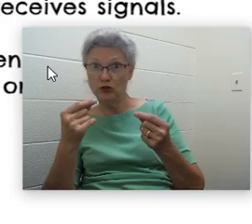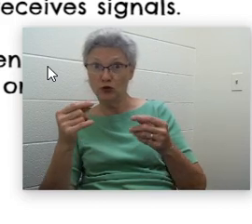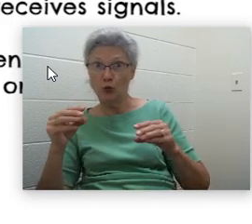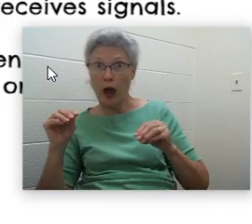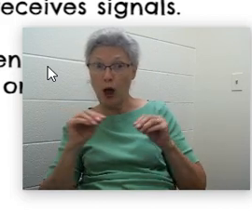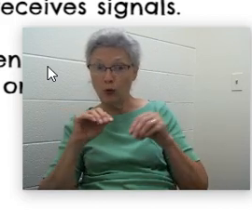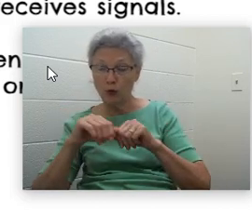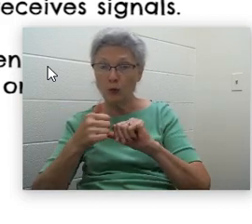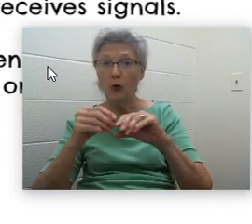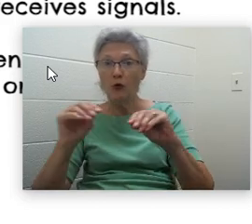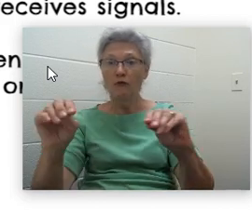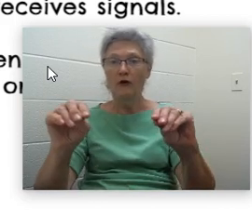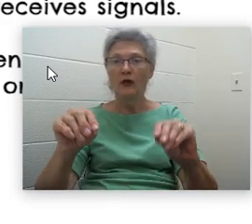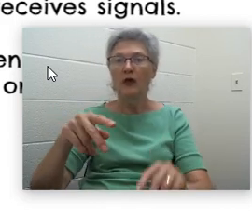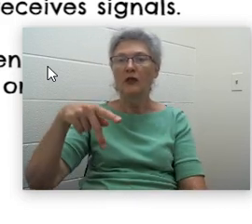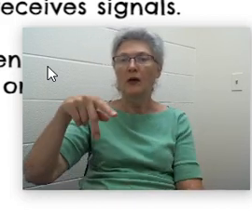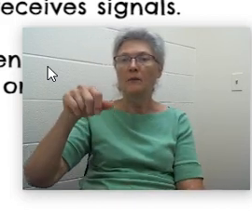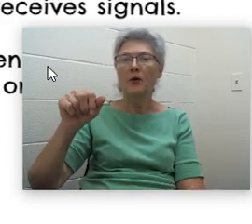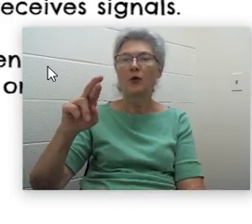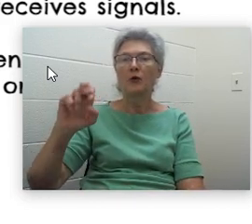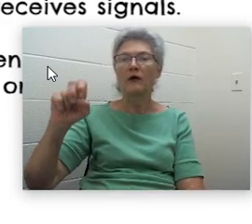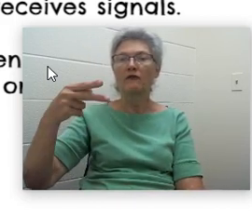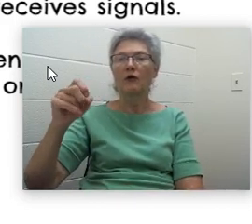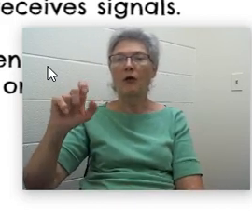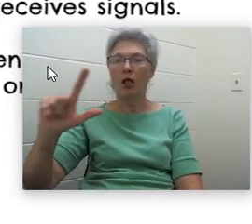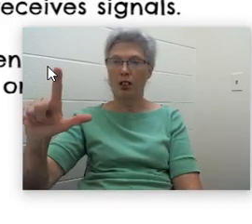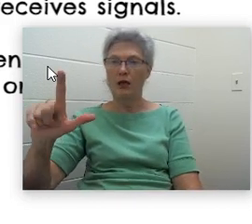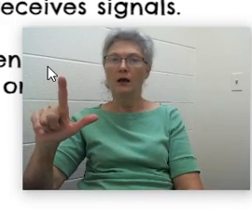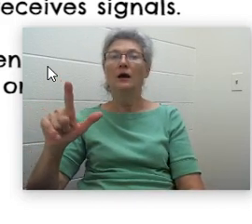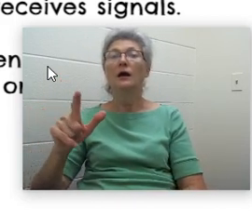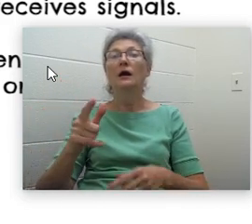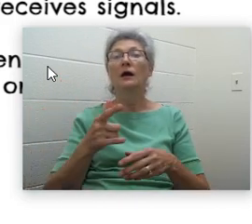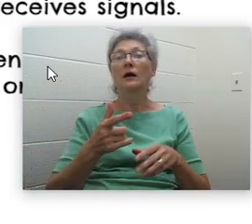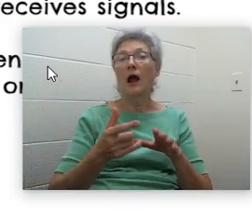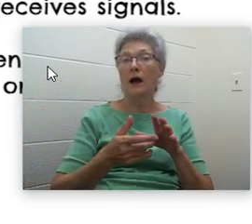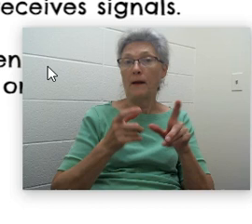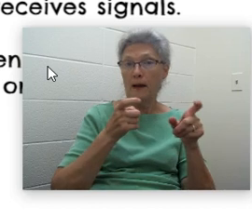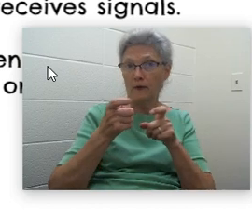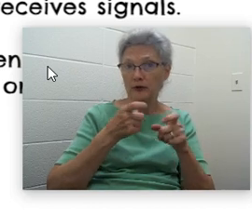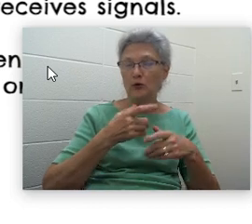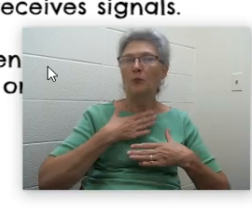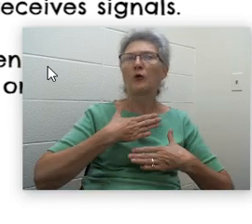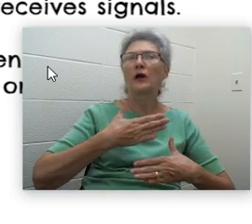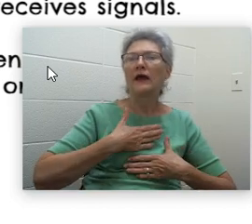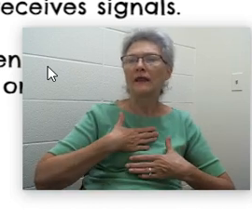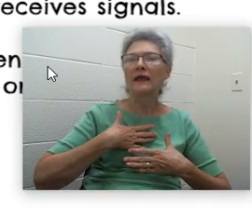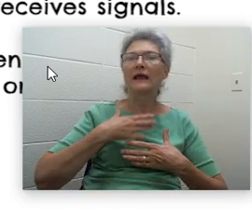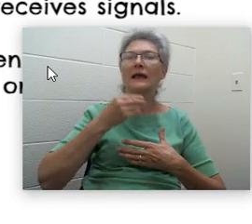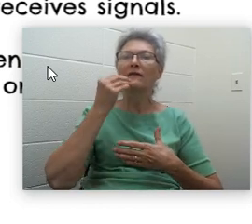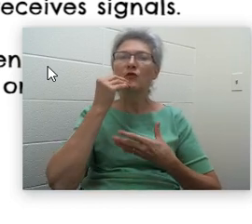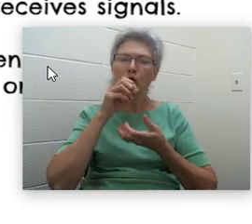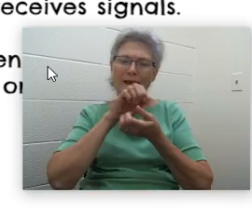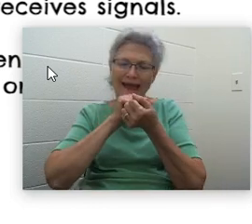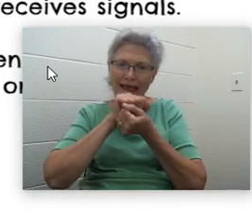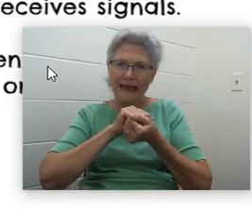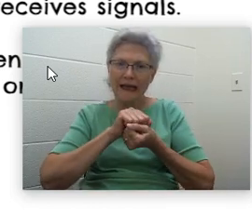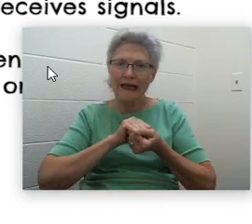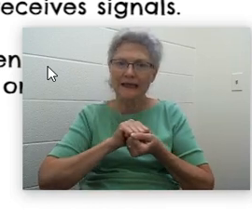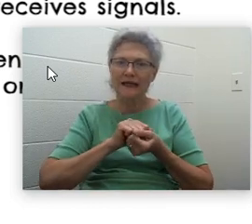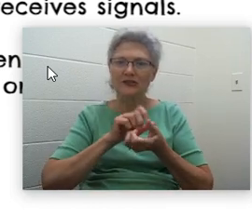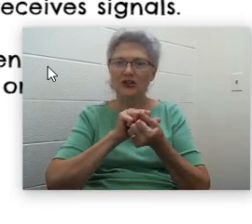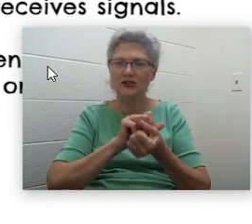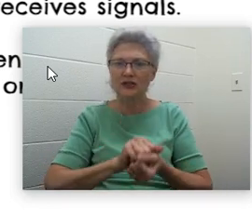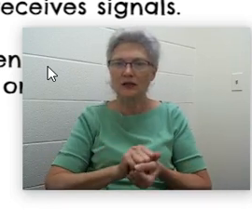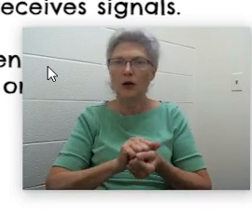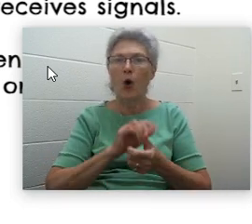system controls some automatic actions like breathing, digesting, etc. All the nerves are made up